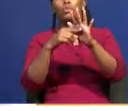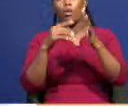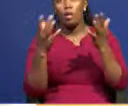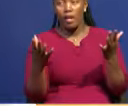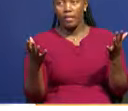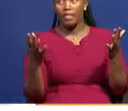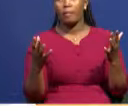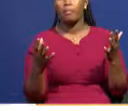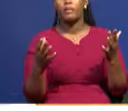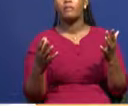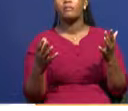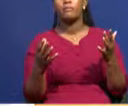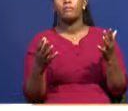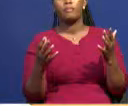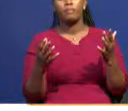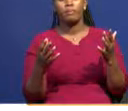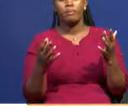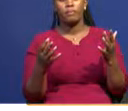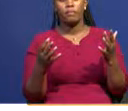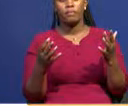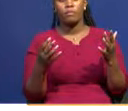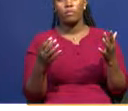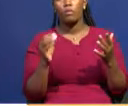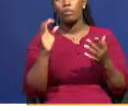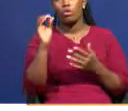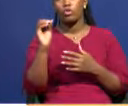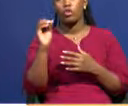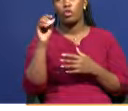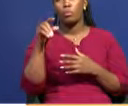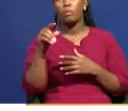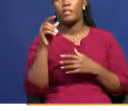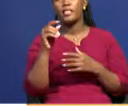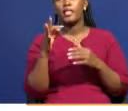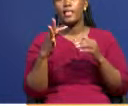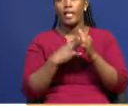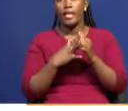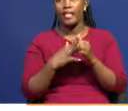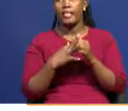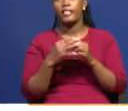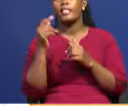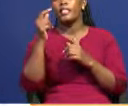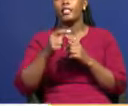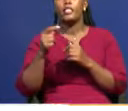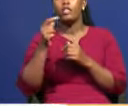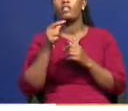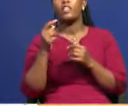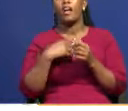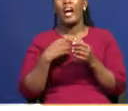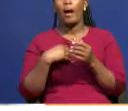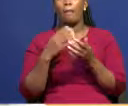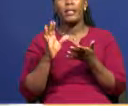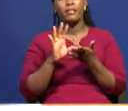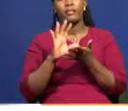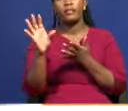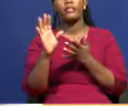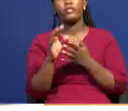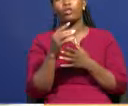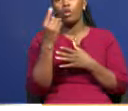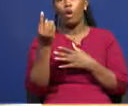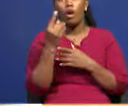0.8 trillion goes to just the interest of the loans